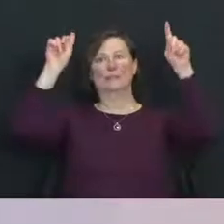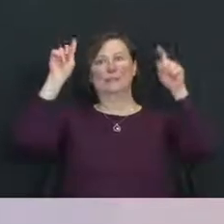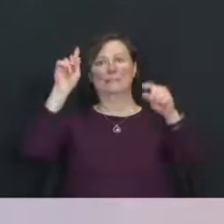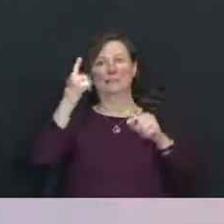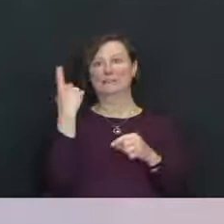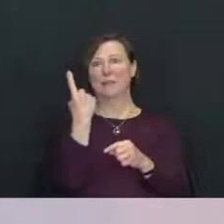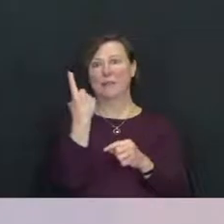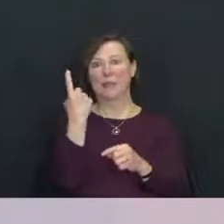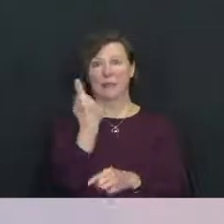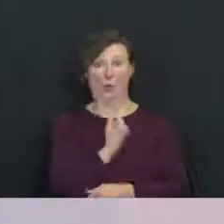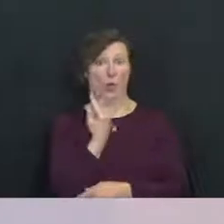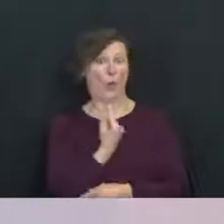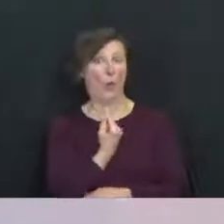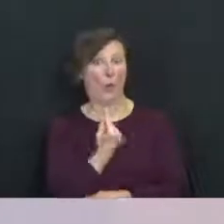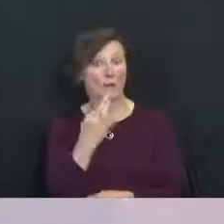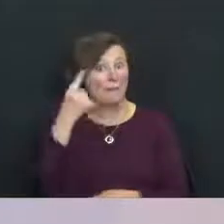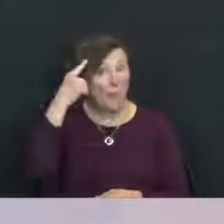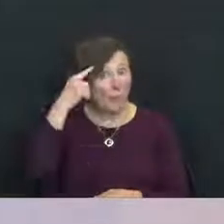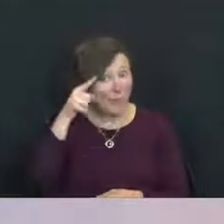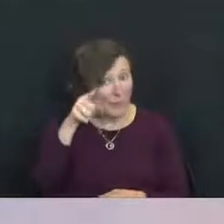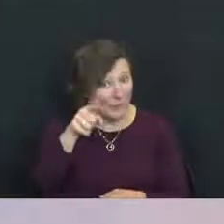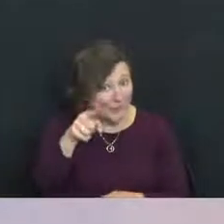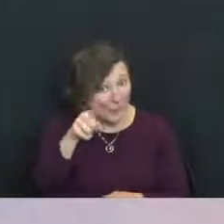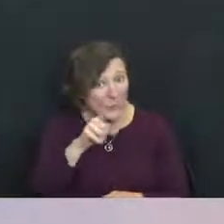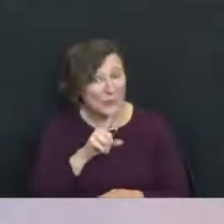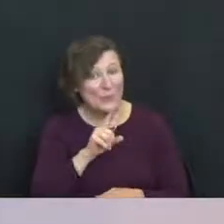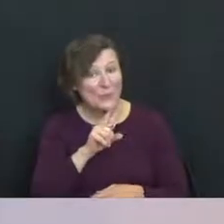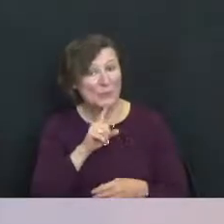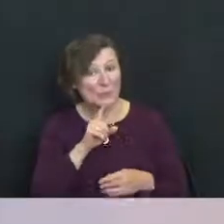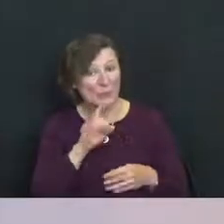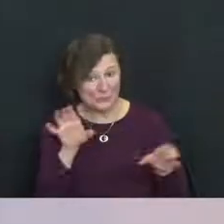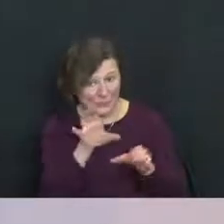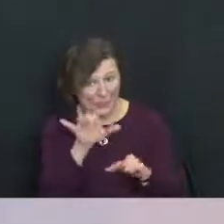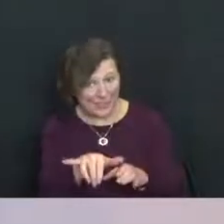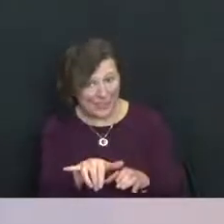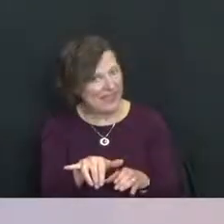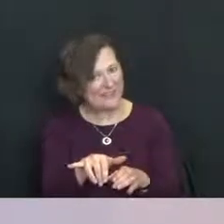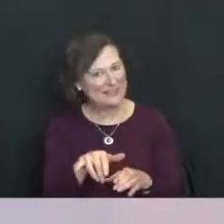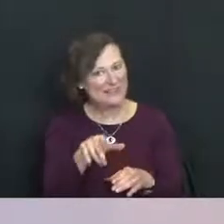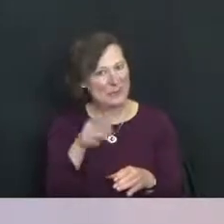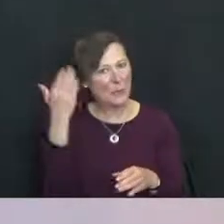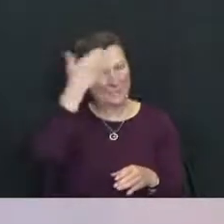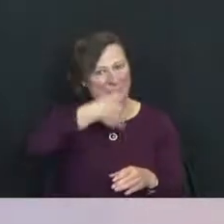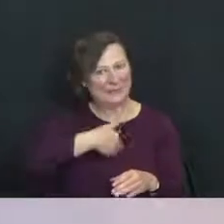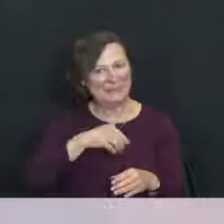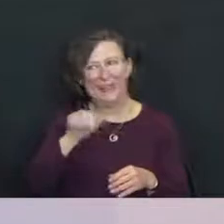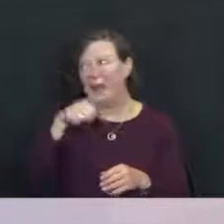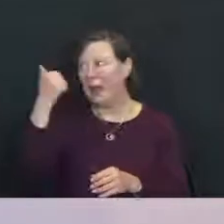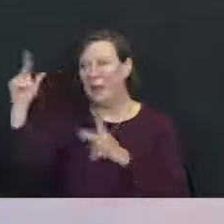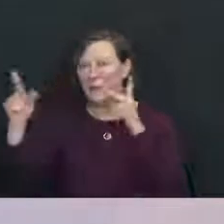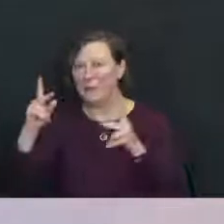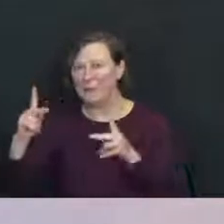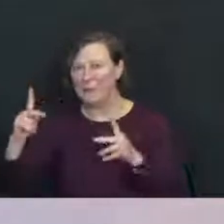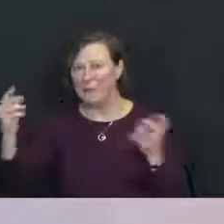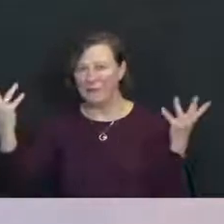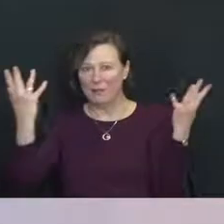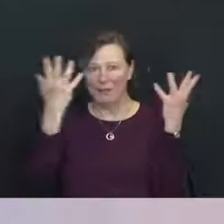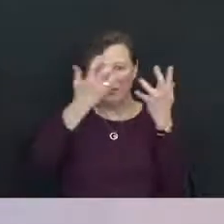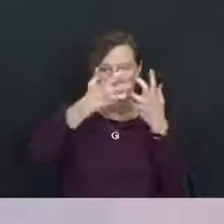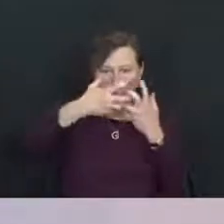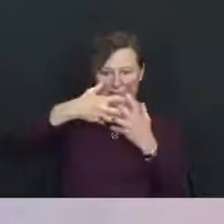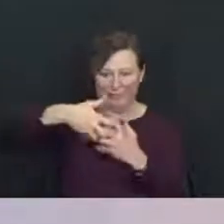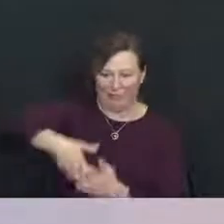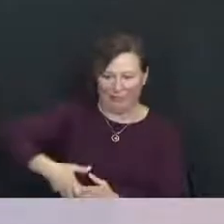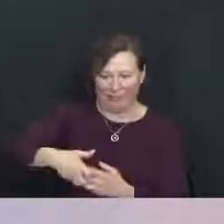think you do, then you're deluded. You have to look more closely at how much effort from other people always feeds into anything that you